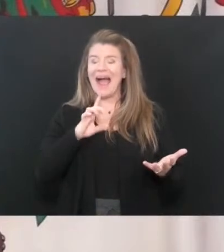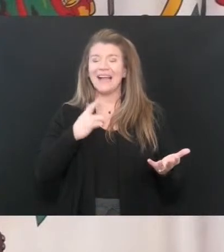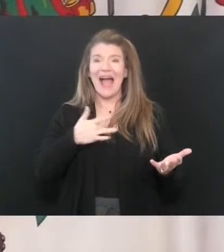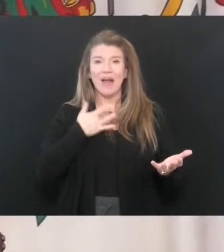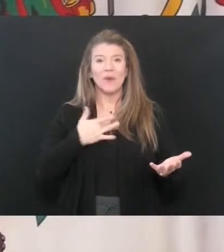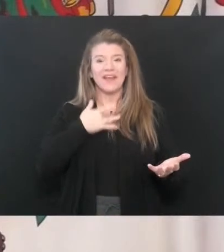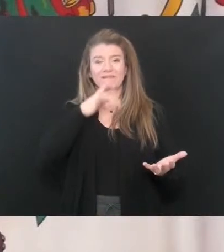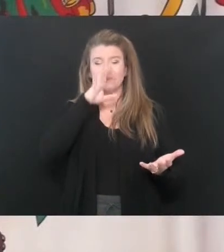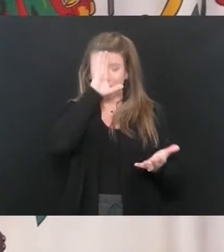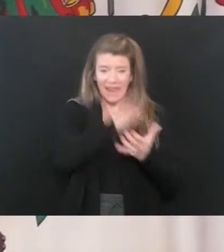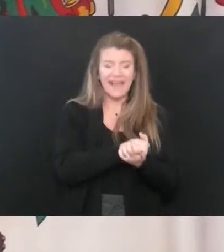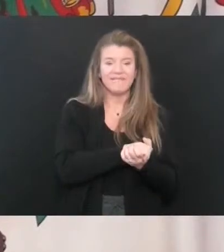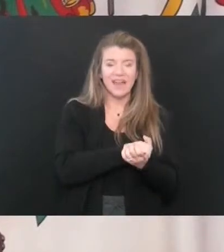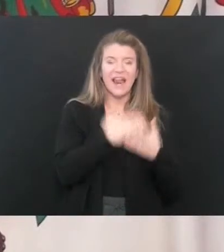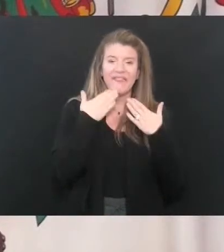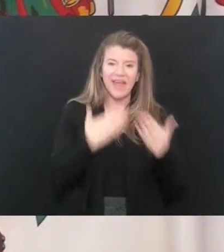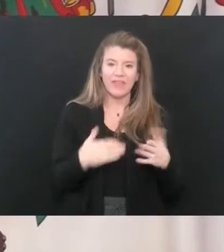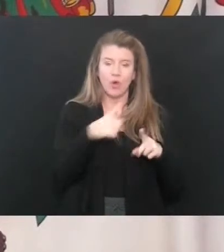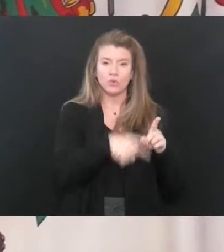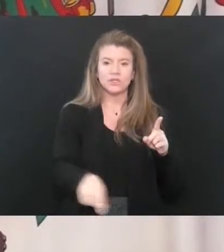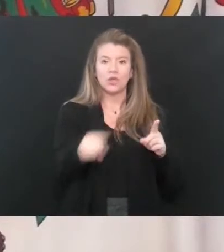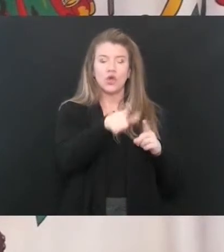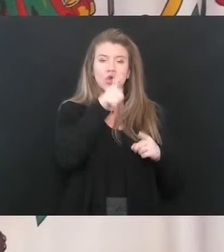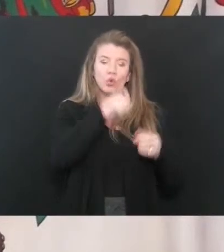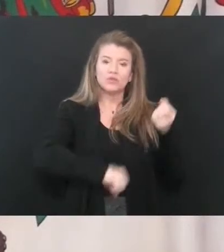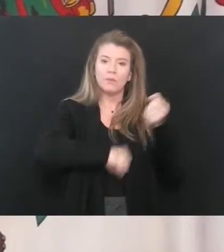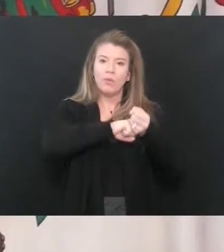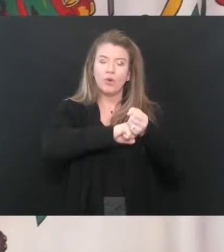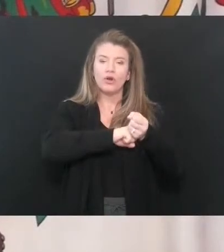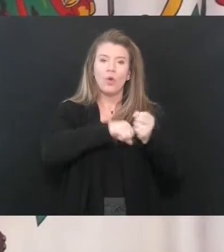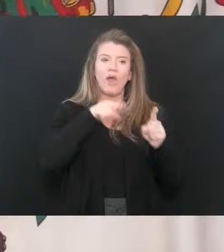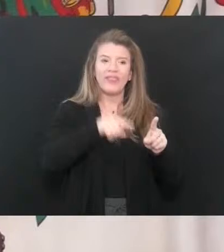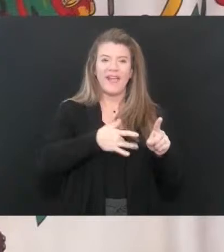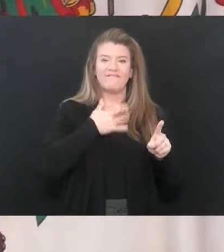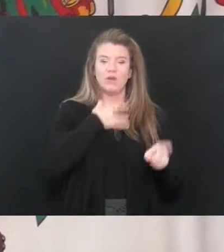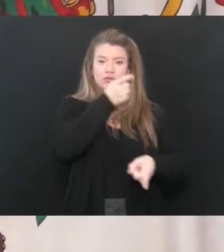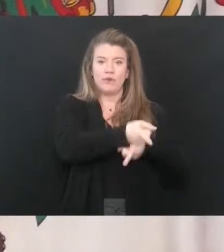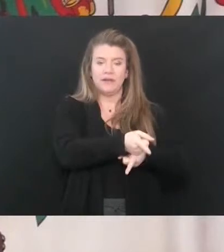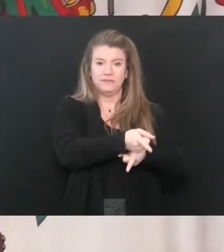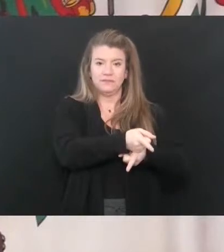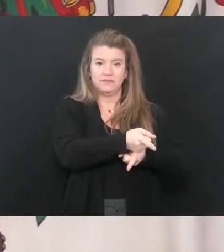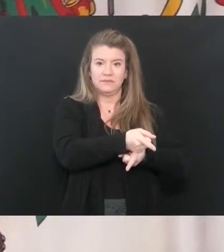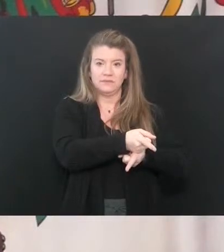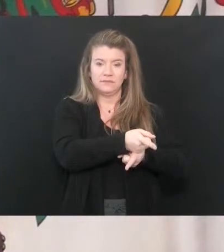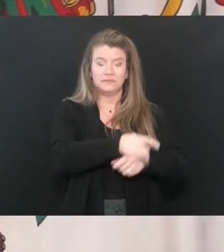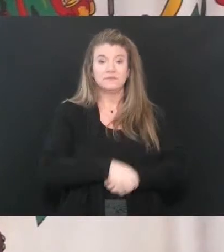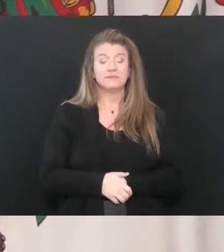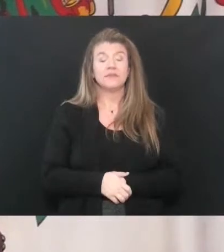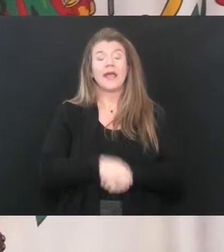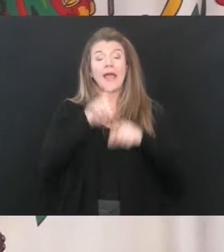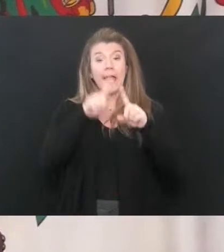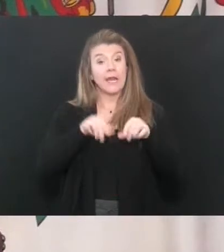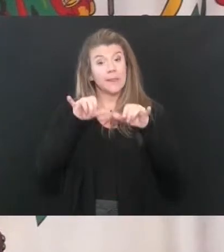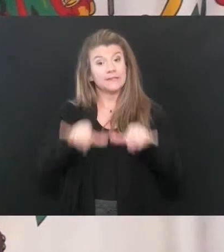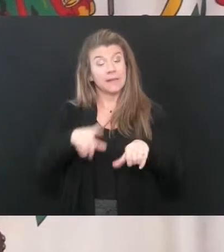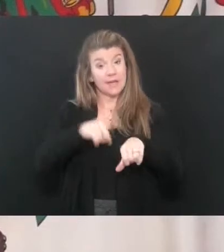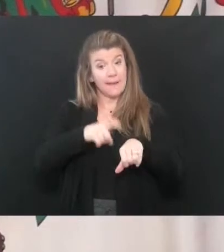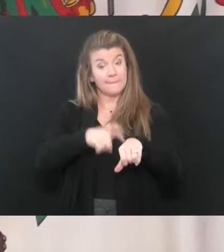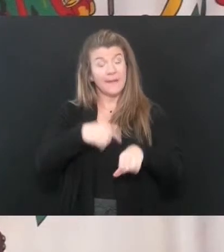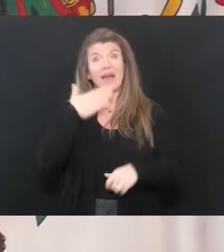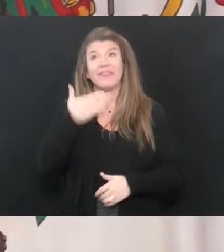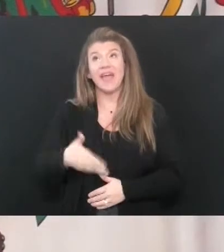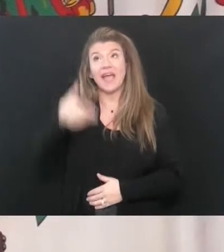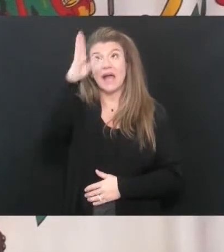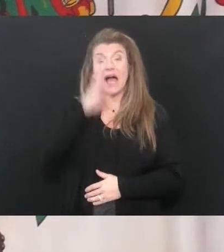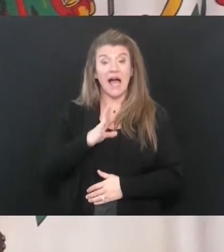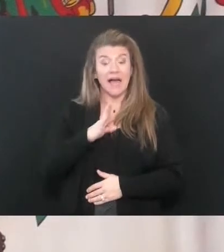and I thank those that stood up for what they think is right, and while at the same time, thank